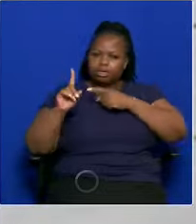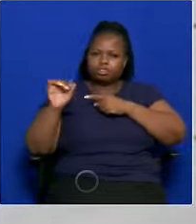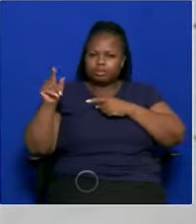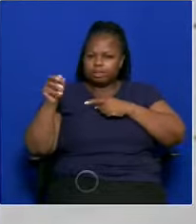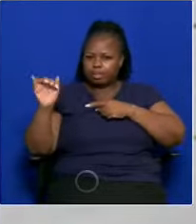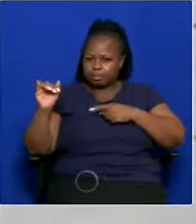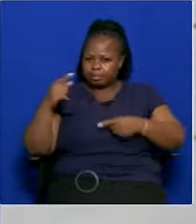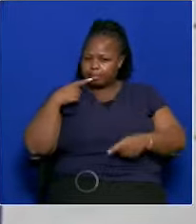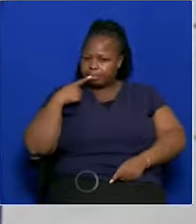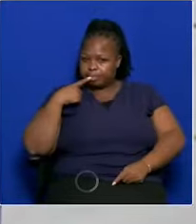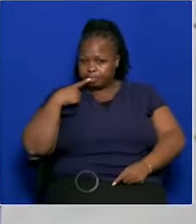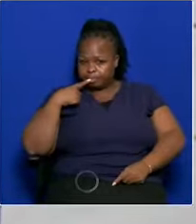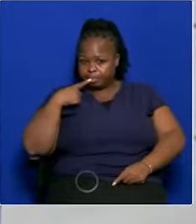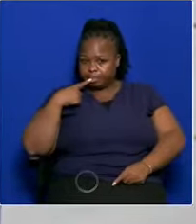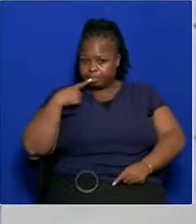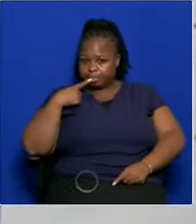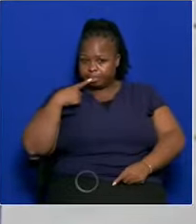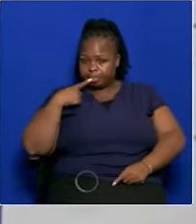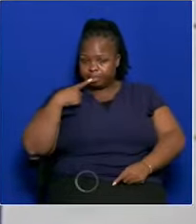Yeah.